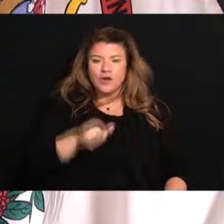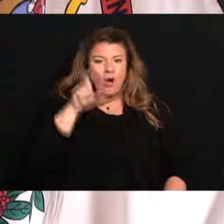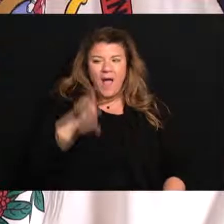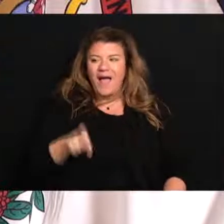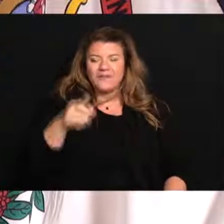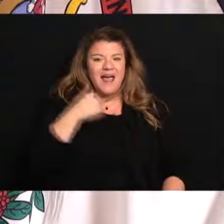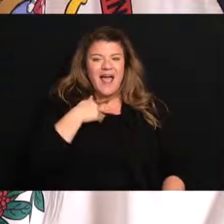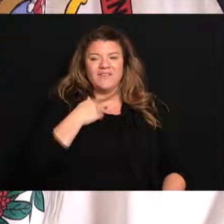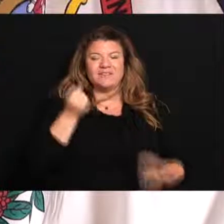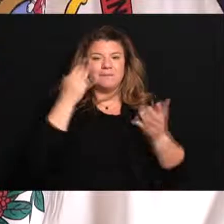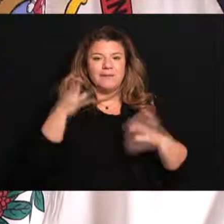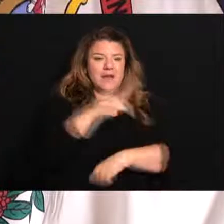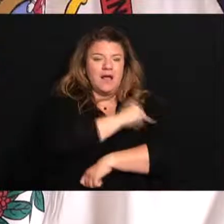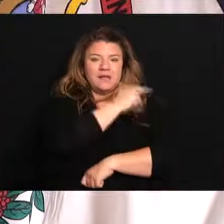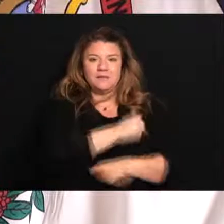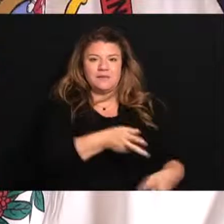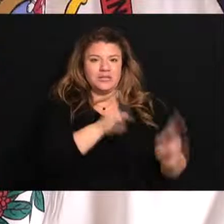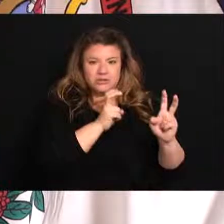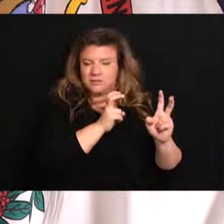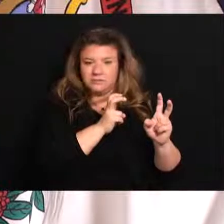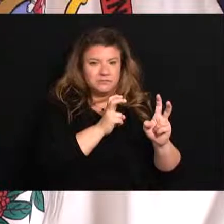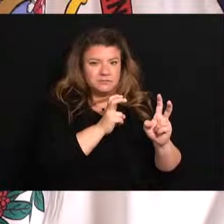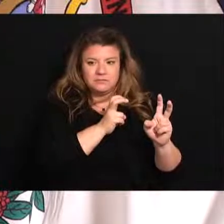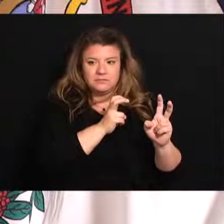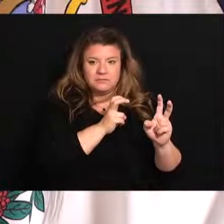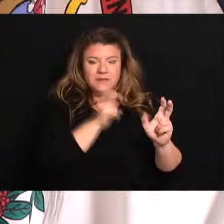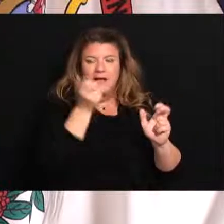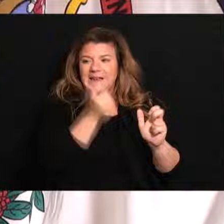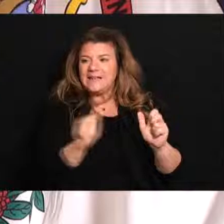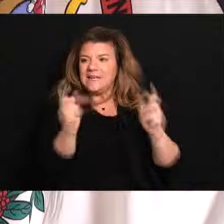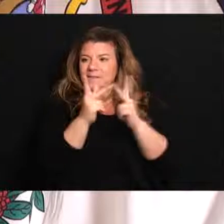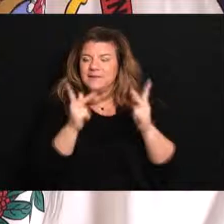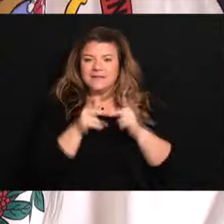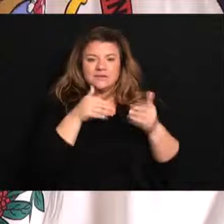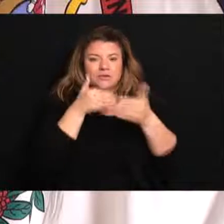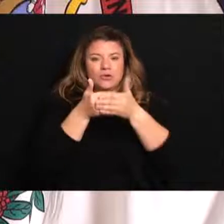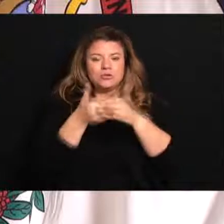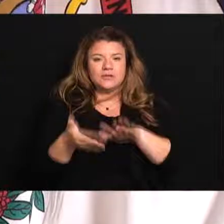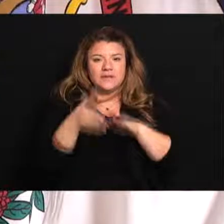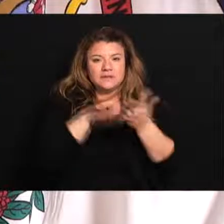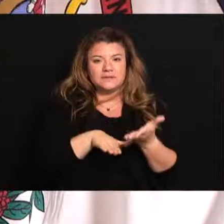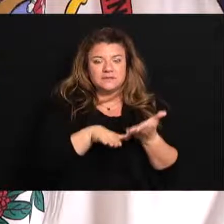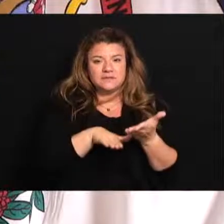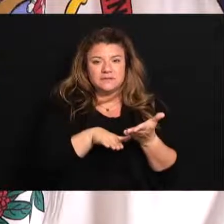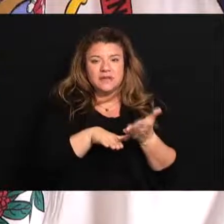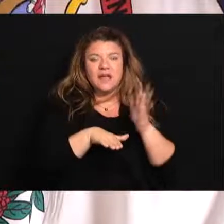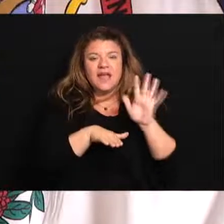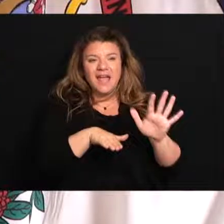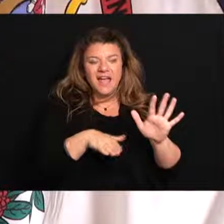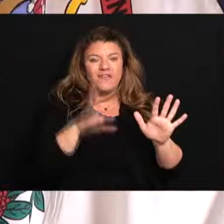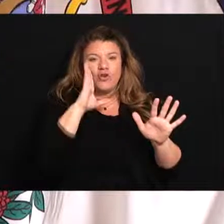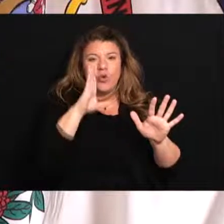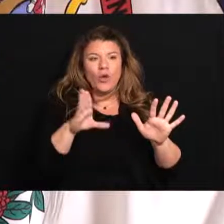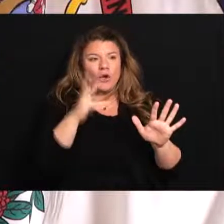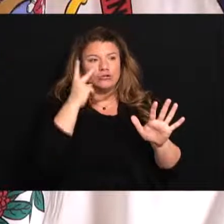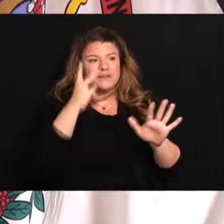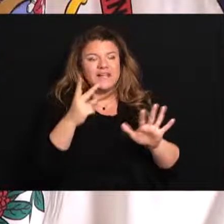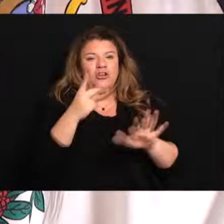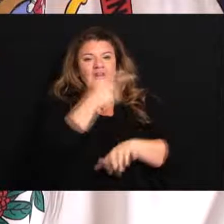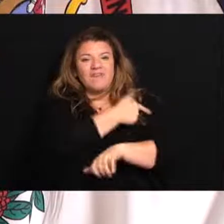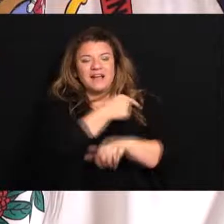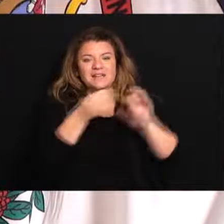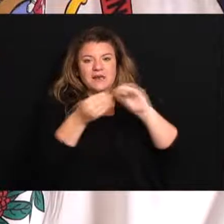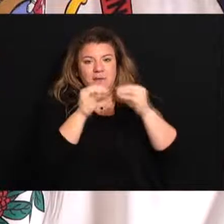many hospitalizations and anywhere close to as many deaths if we will just get our vaccines and our